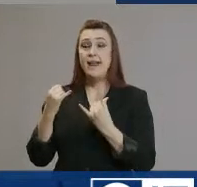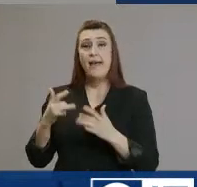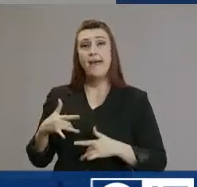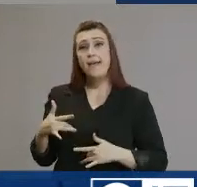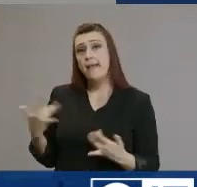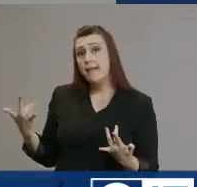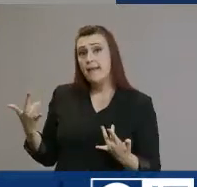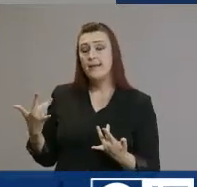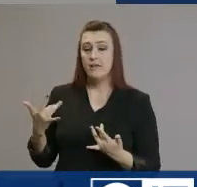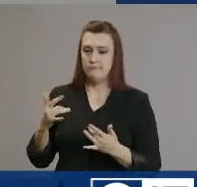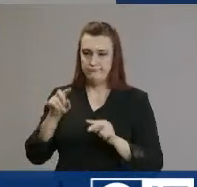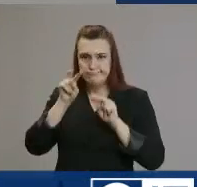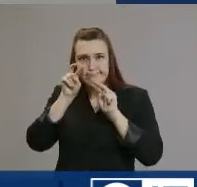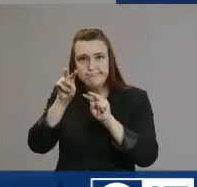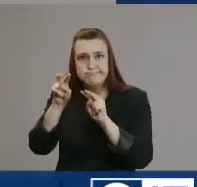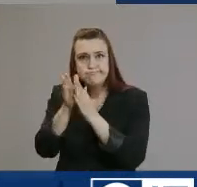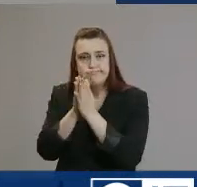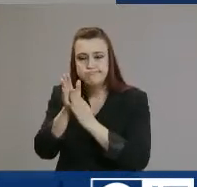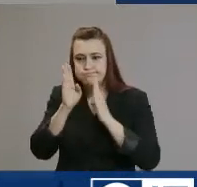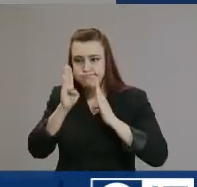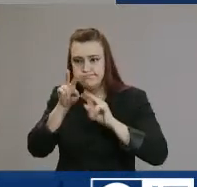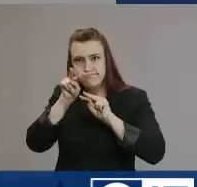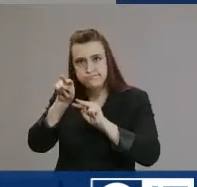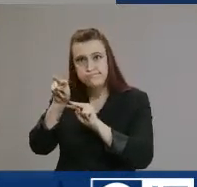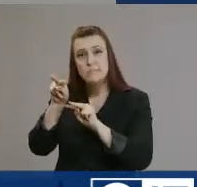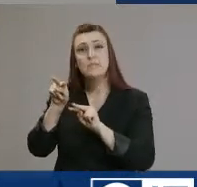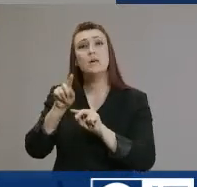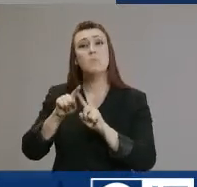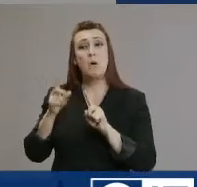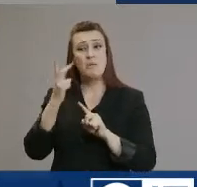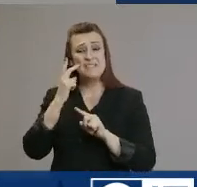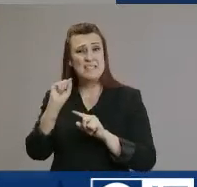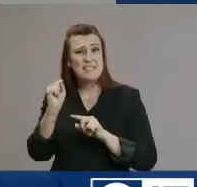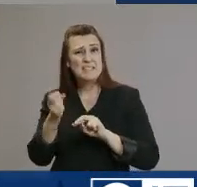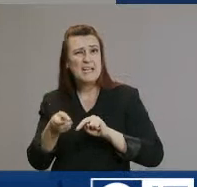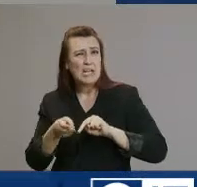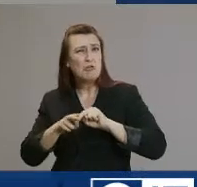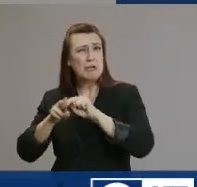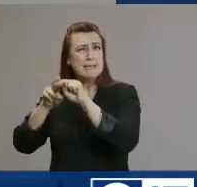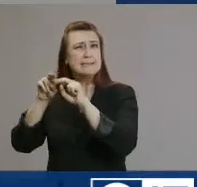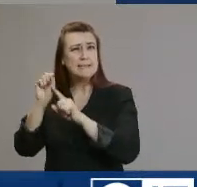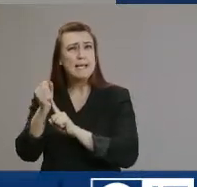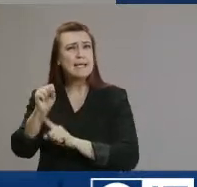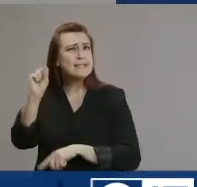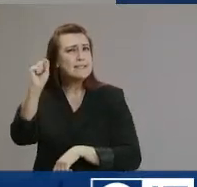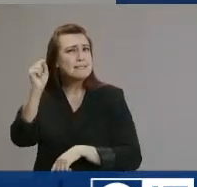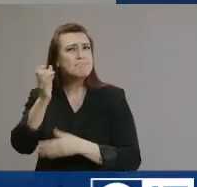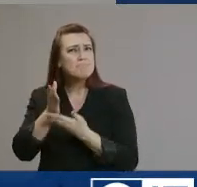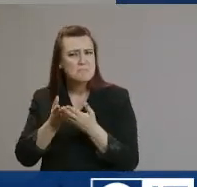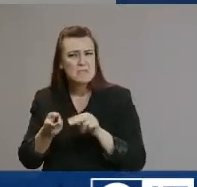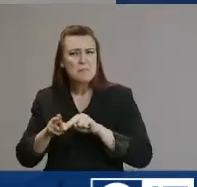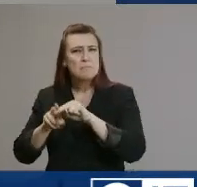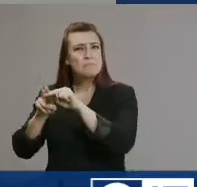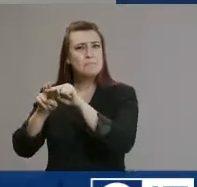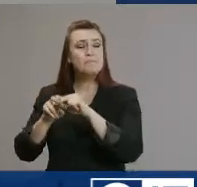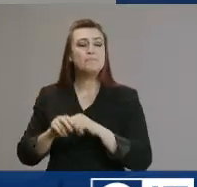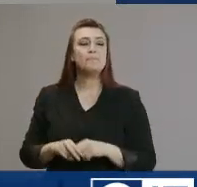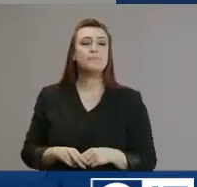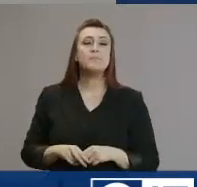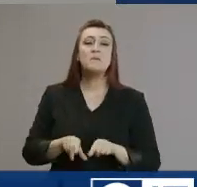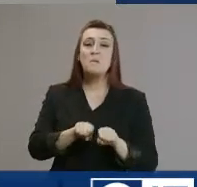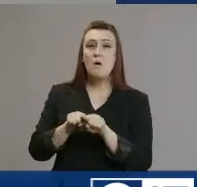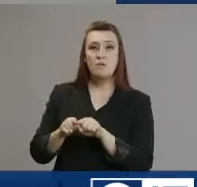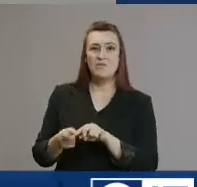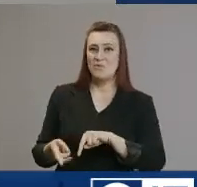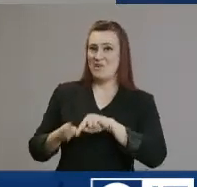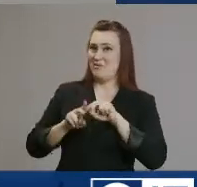vigilant, but we have seen an increase in caseload. There has also been that increase in testing. I've